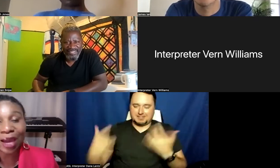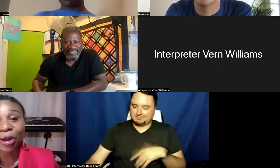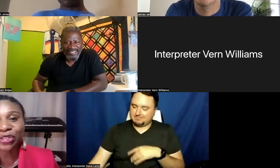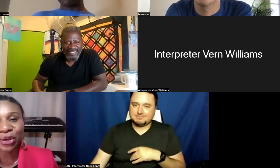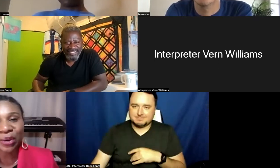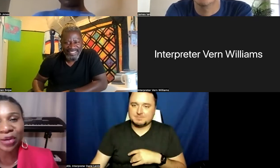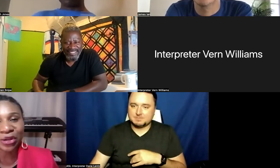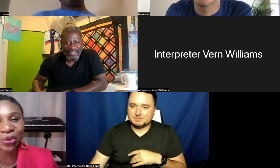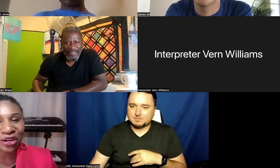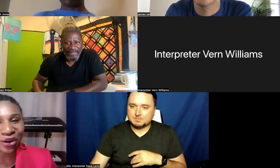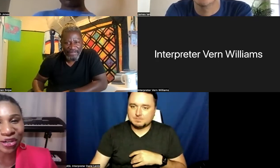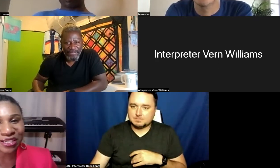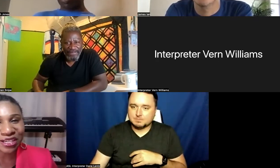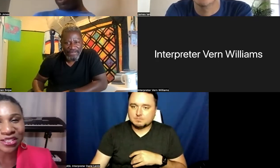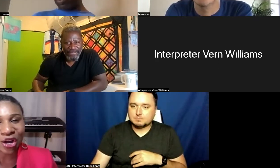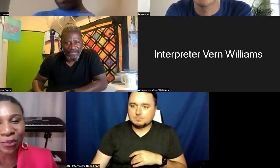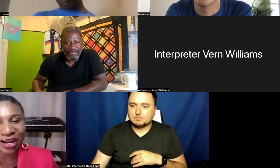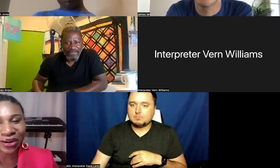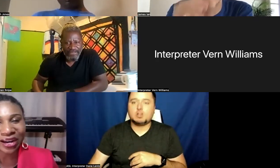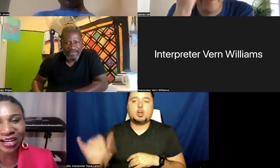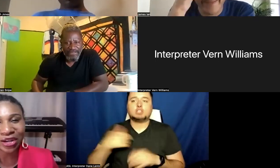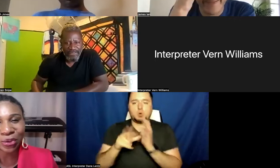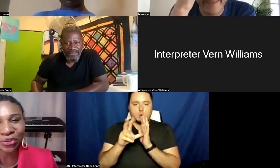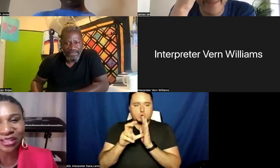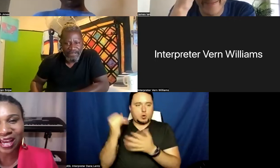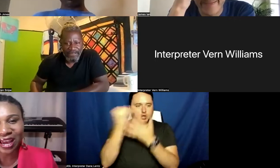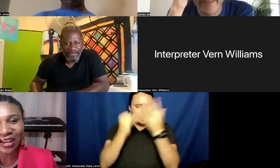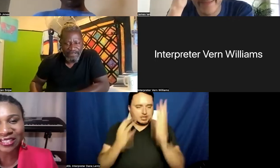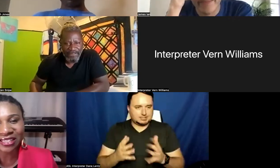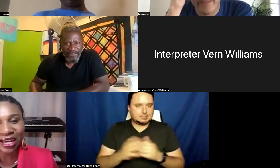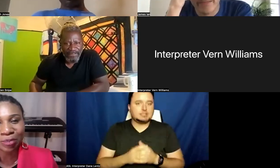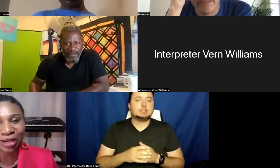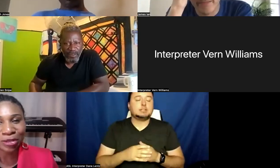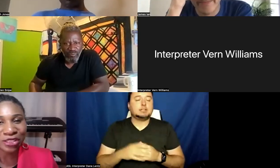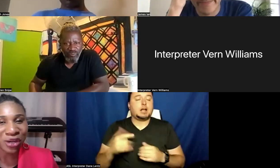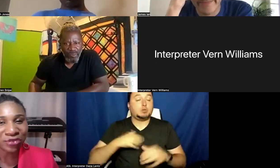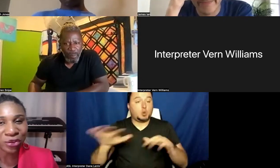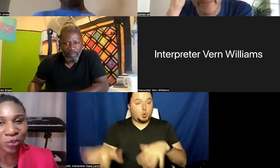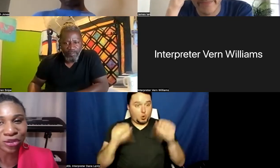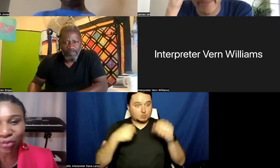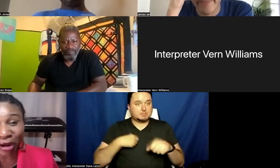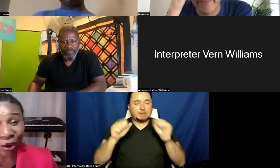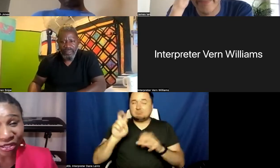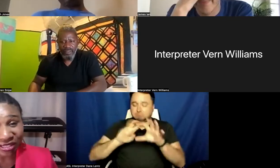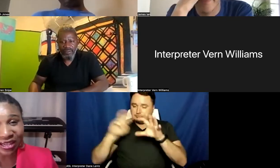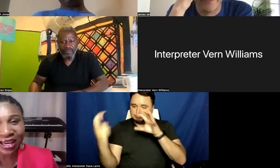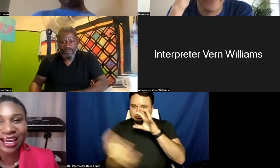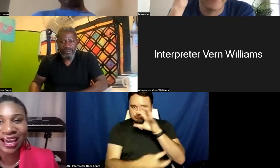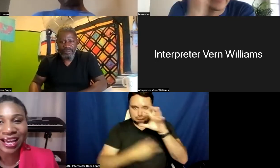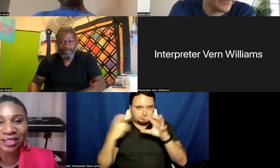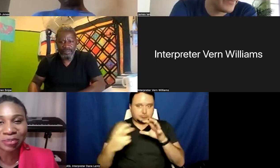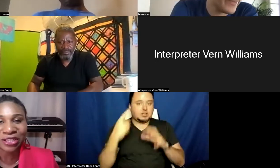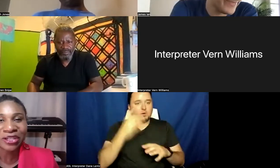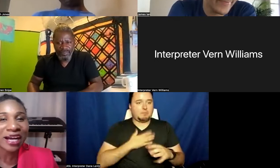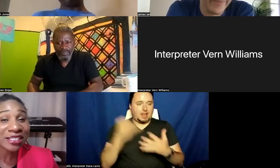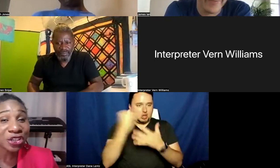I am also a recording artist, a songwriter, and a host that has been able to travel the world for my art